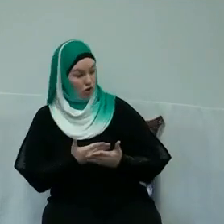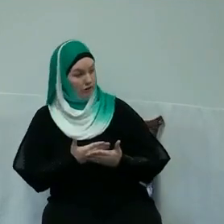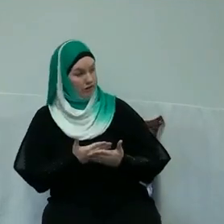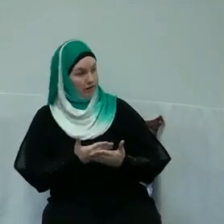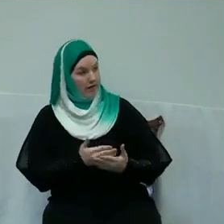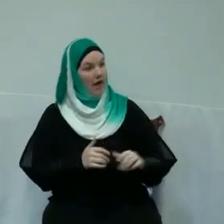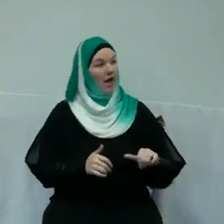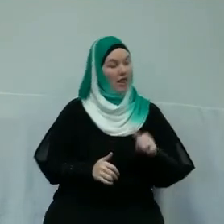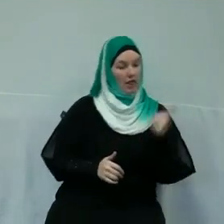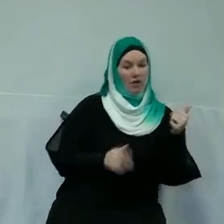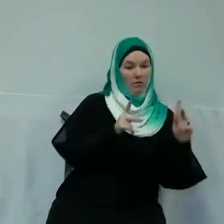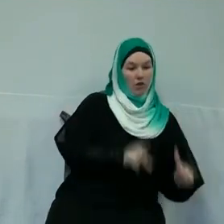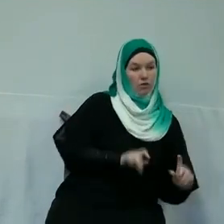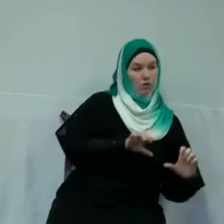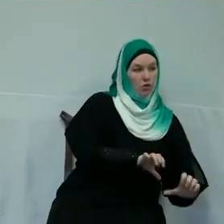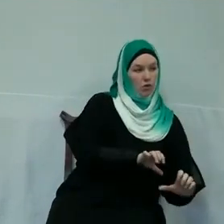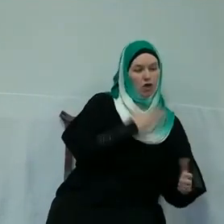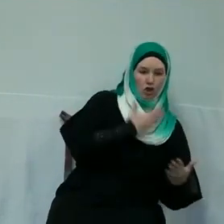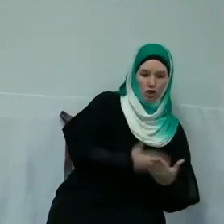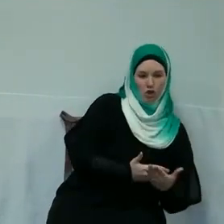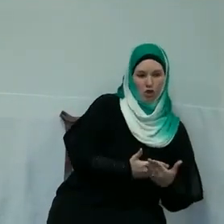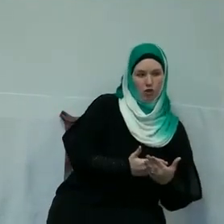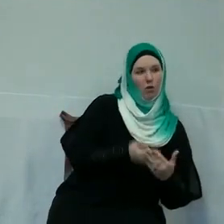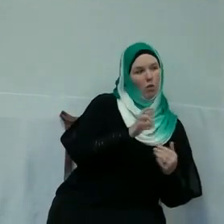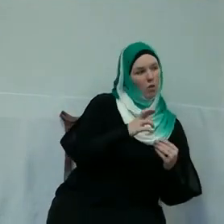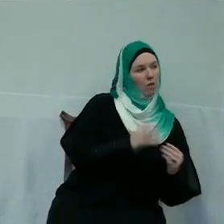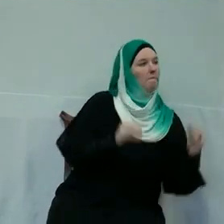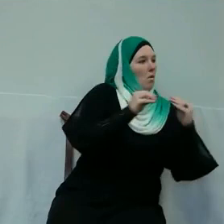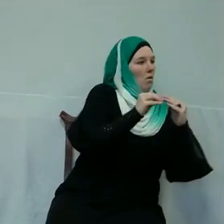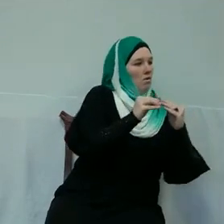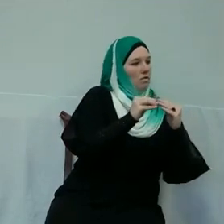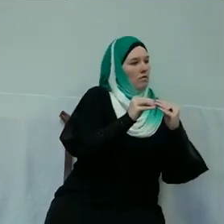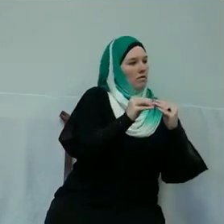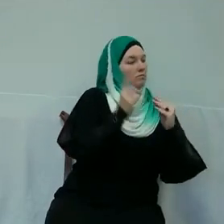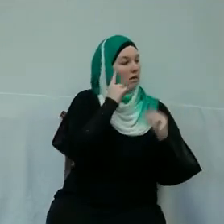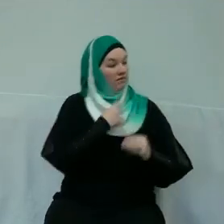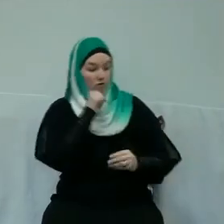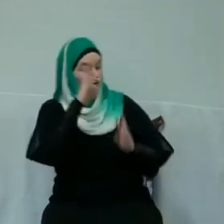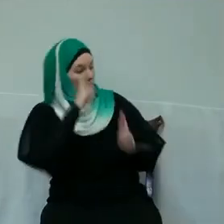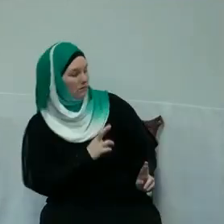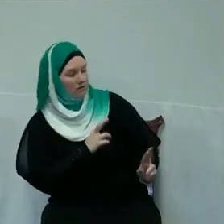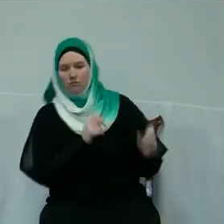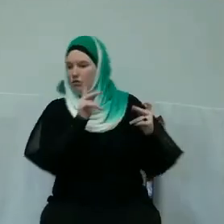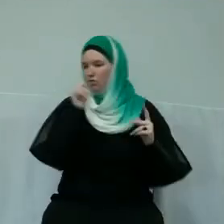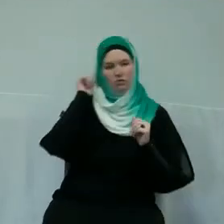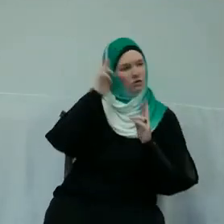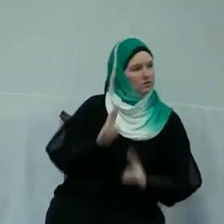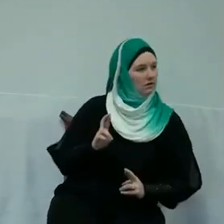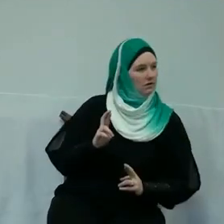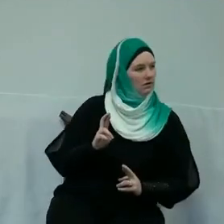the other person will do in return as good or even better. So Allah commands us to do